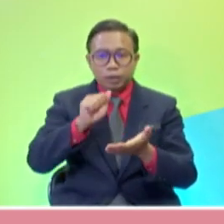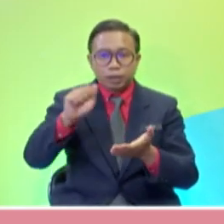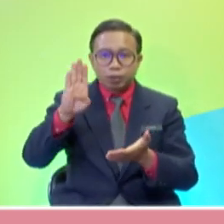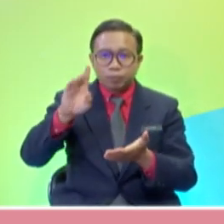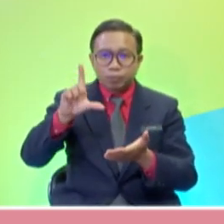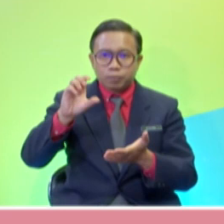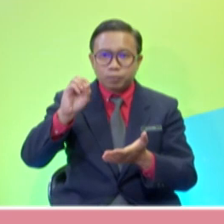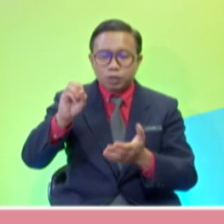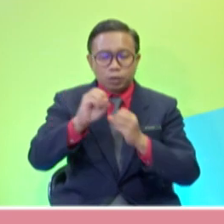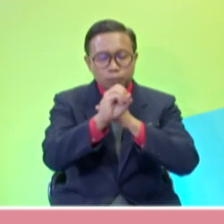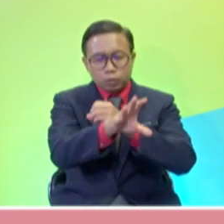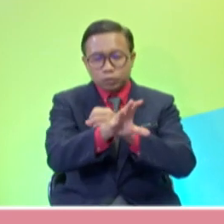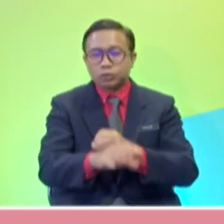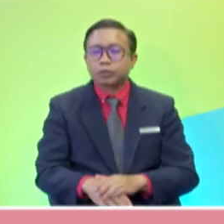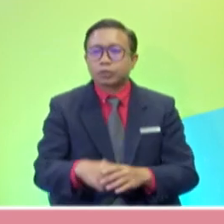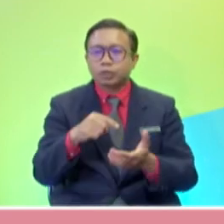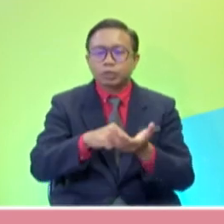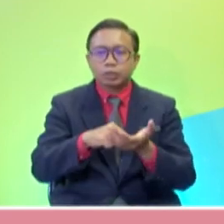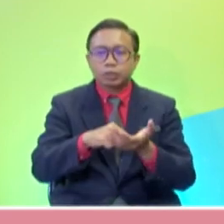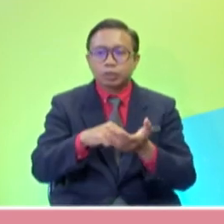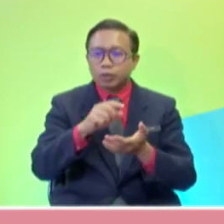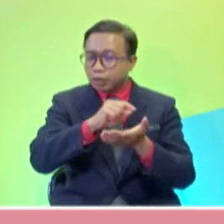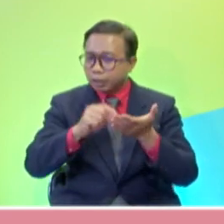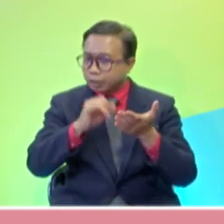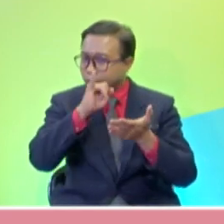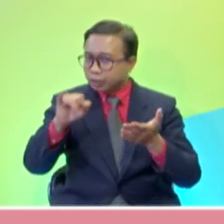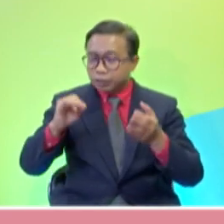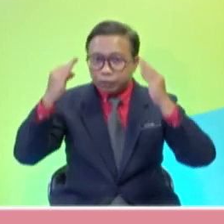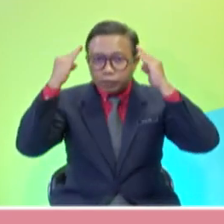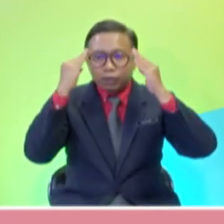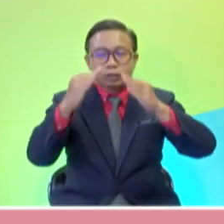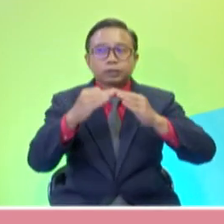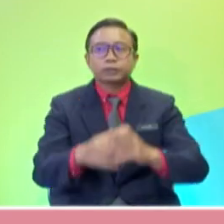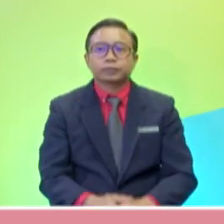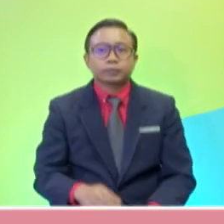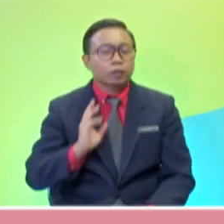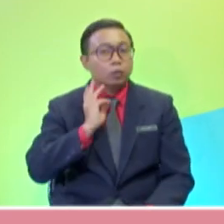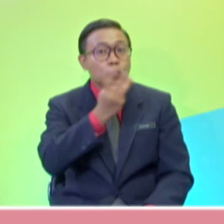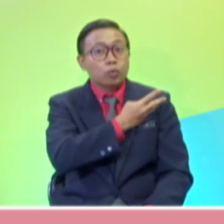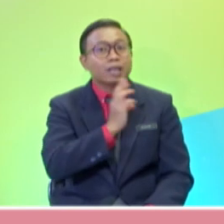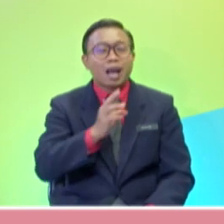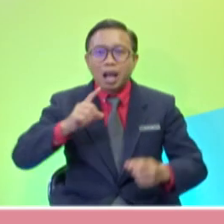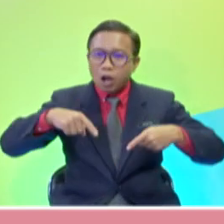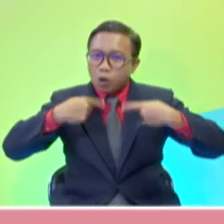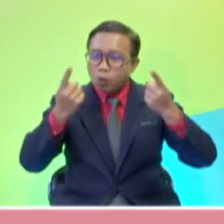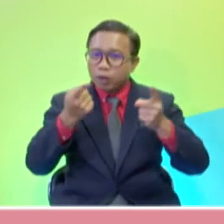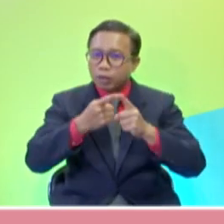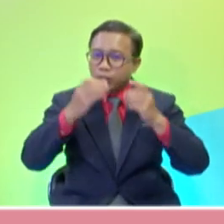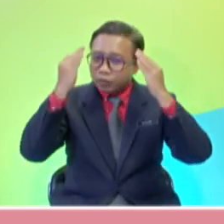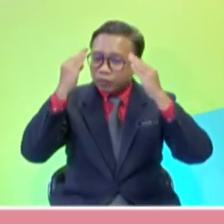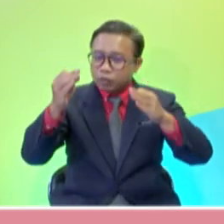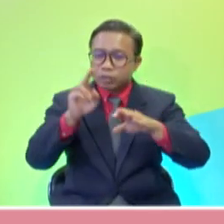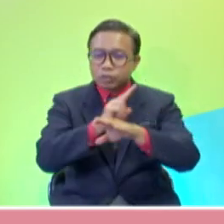post. Okay? So this is the writing focus. All right? We are going to focus on